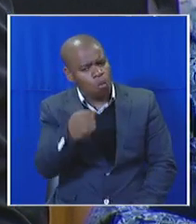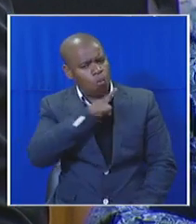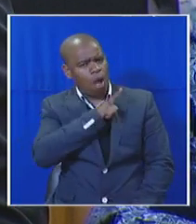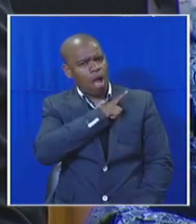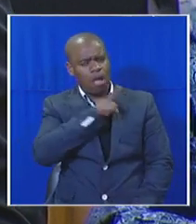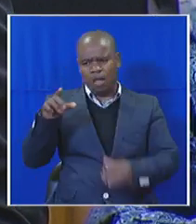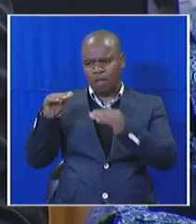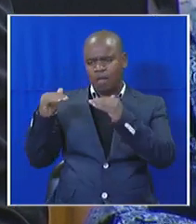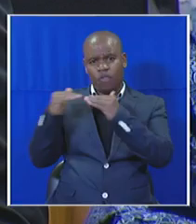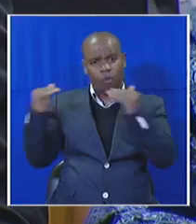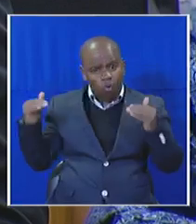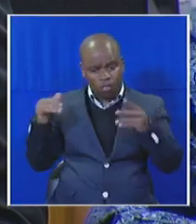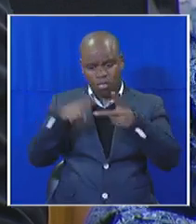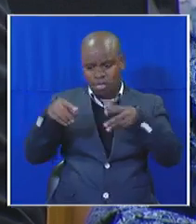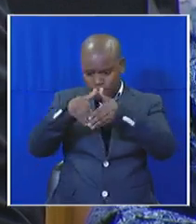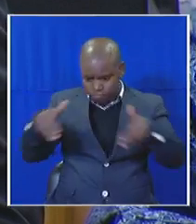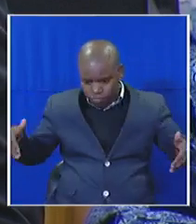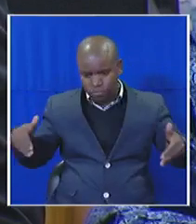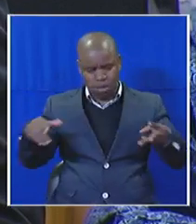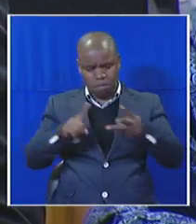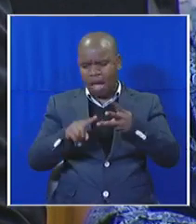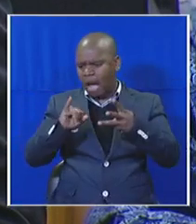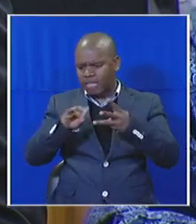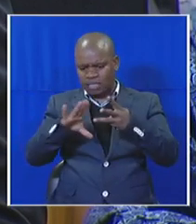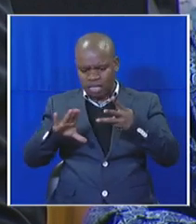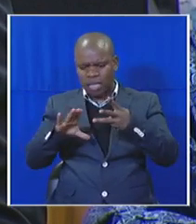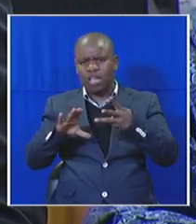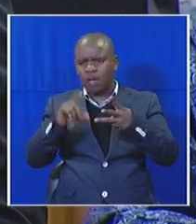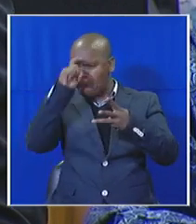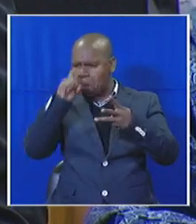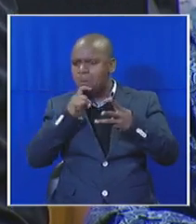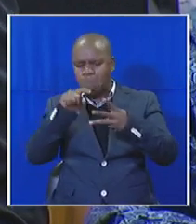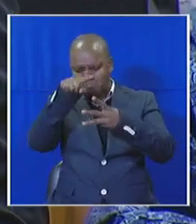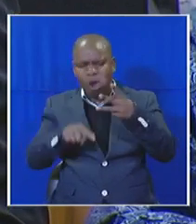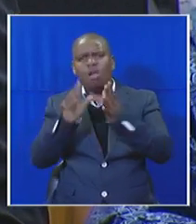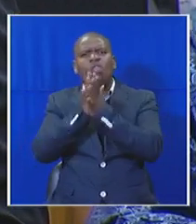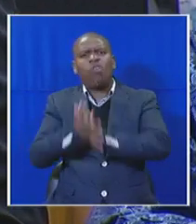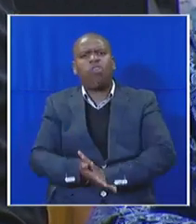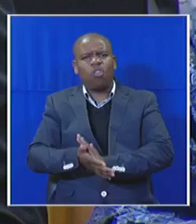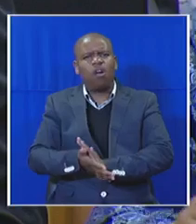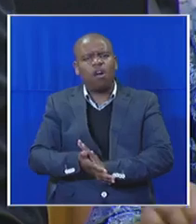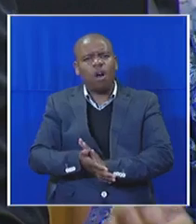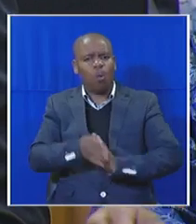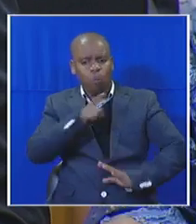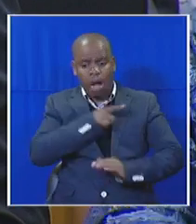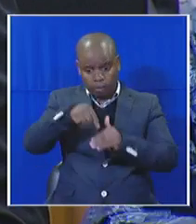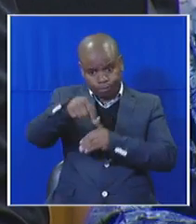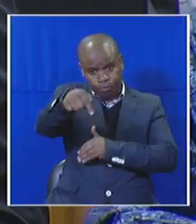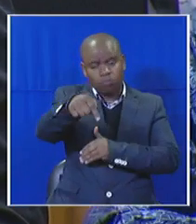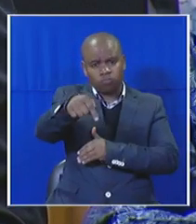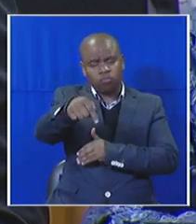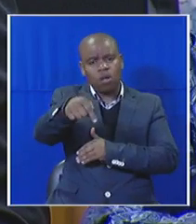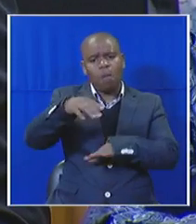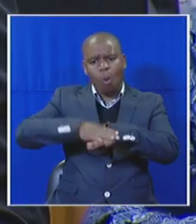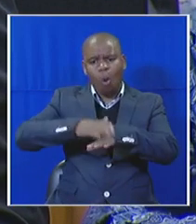democracy and the impartiality and the integrity of the IEC is being eroded to the extent that not too long from today, many